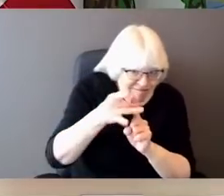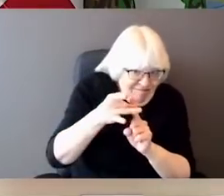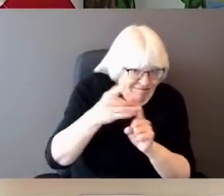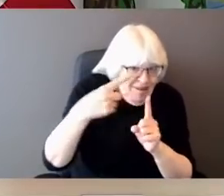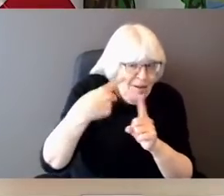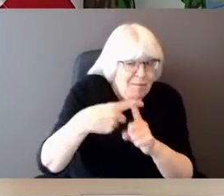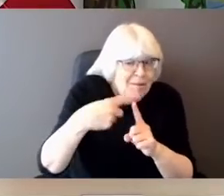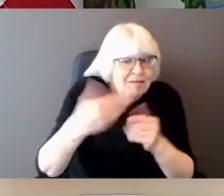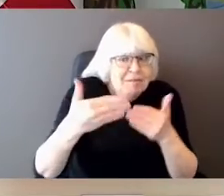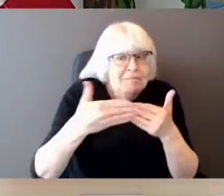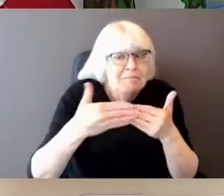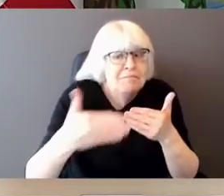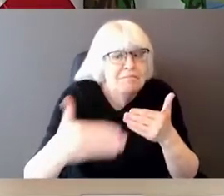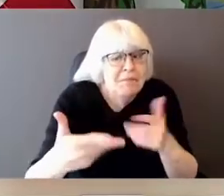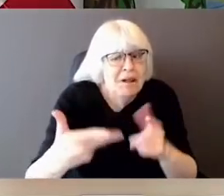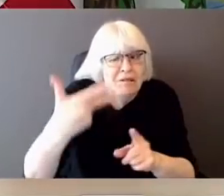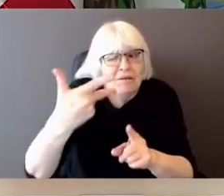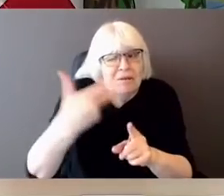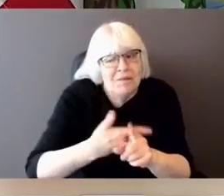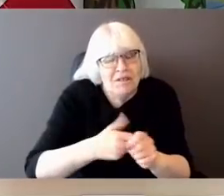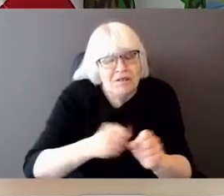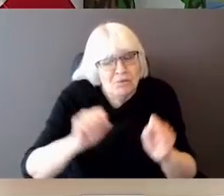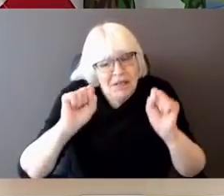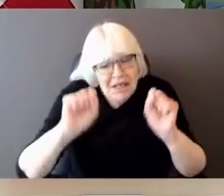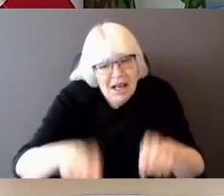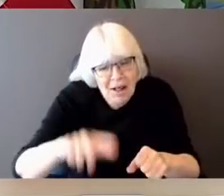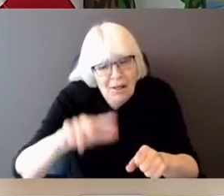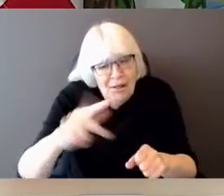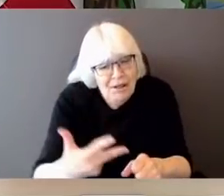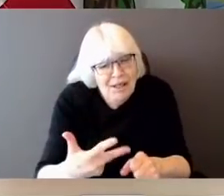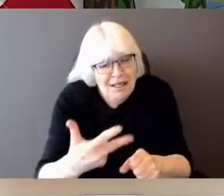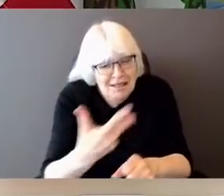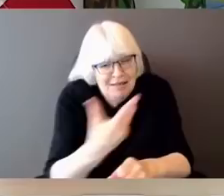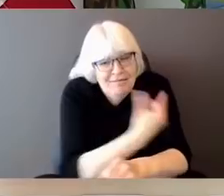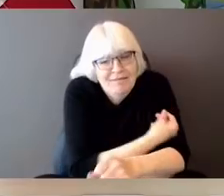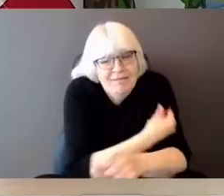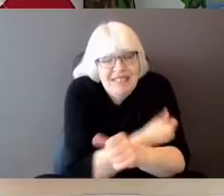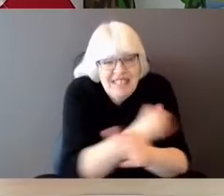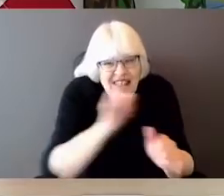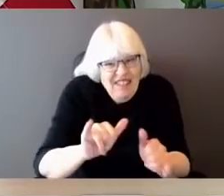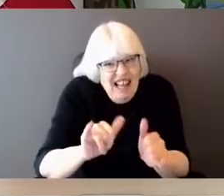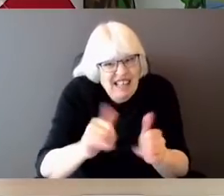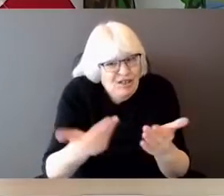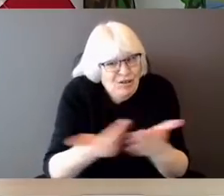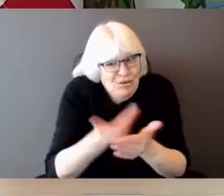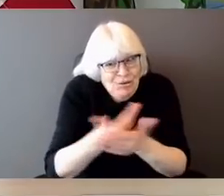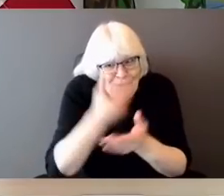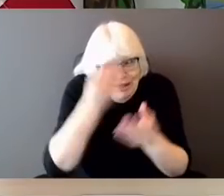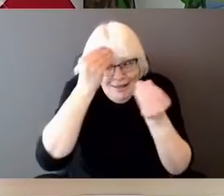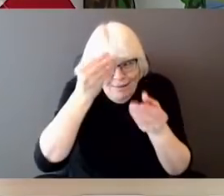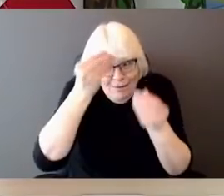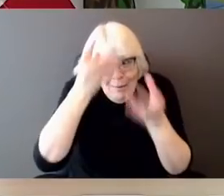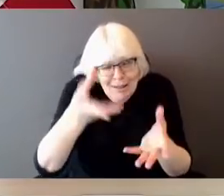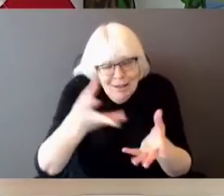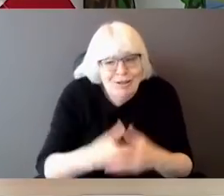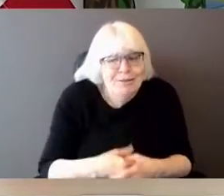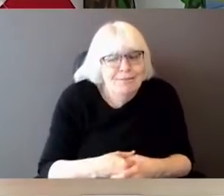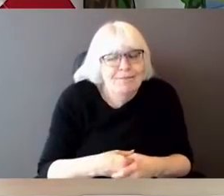recently. And what they're looking at specifically is